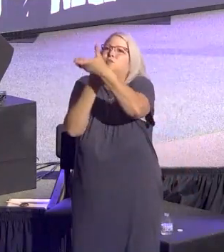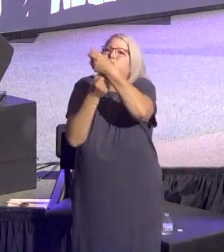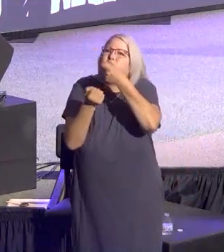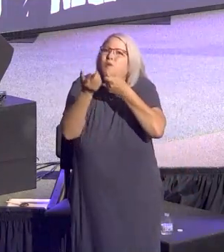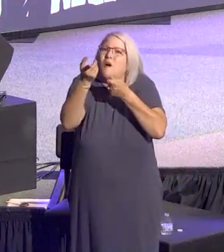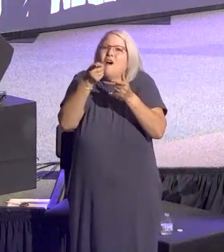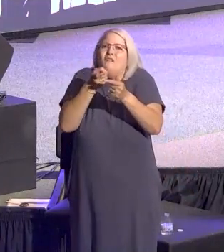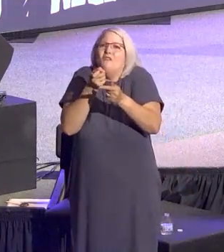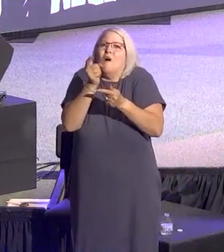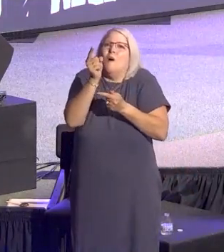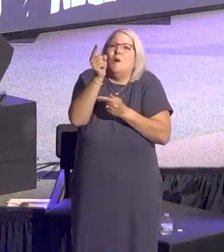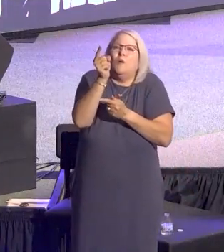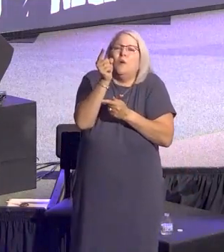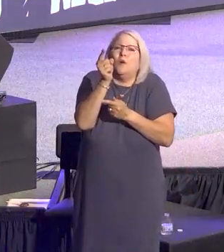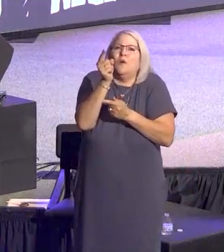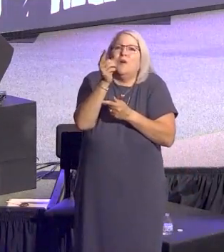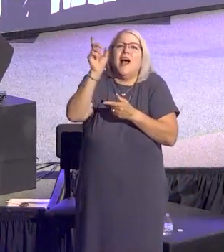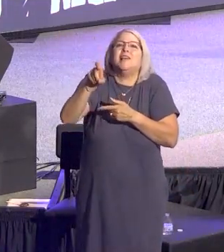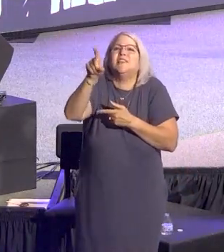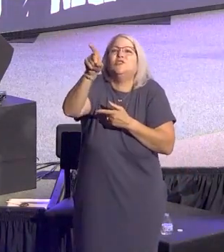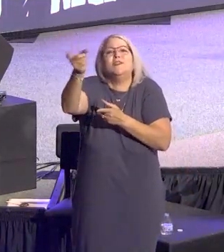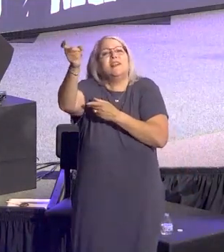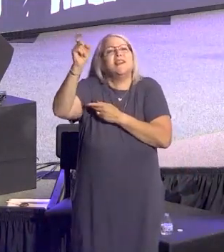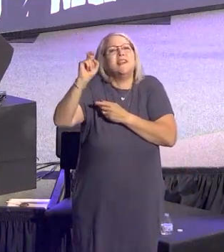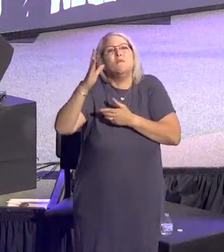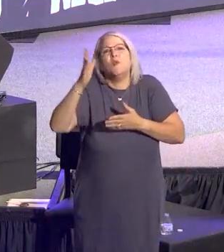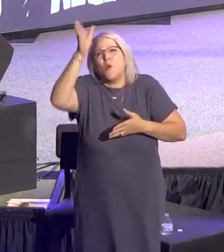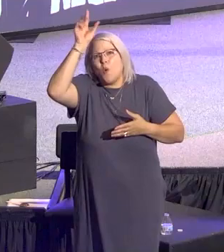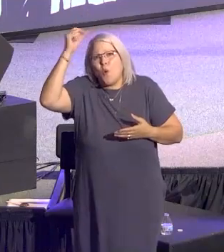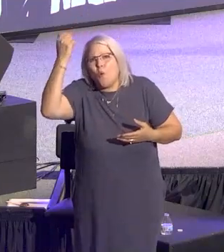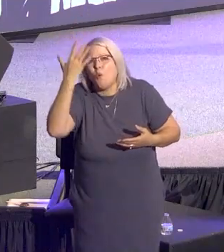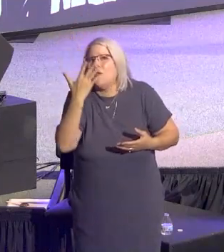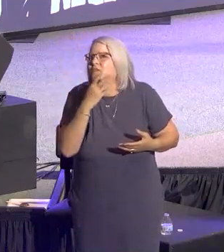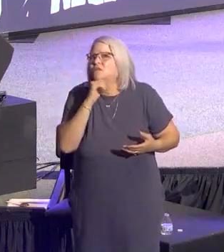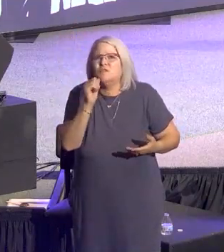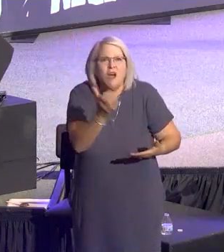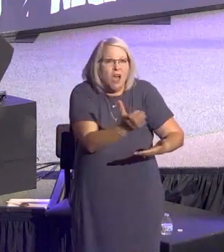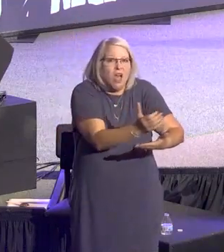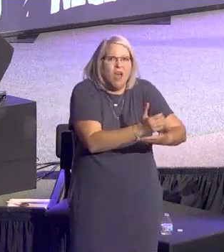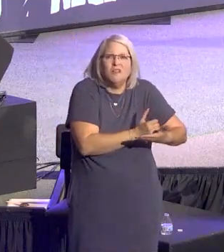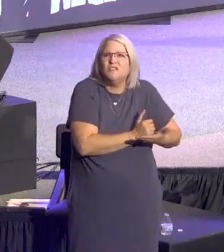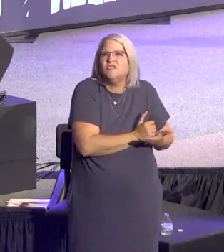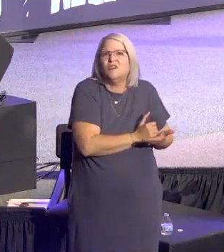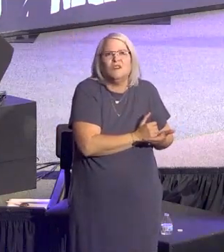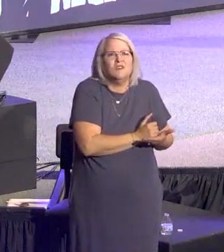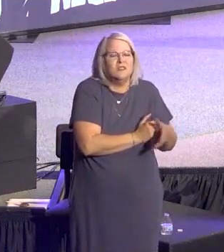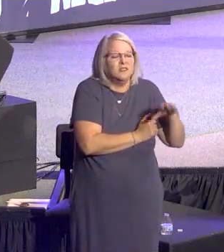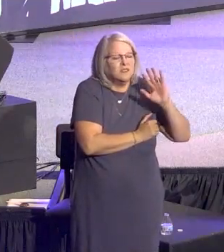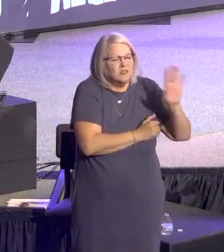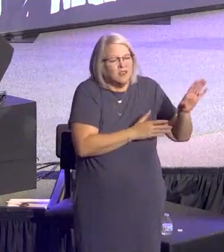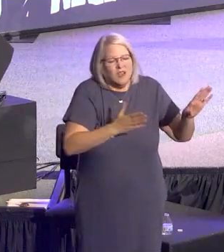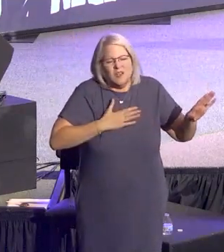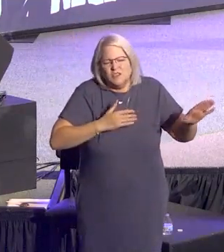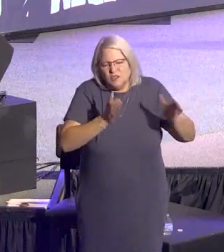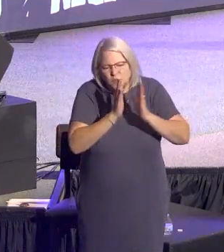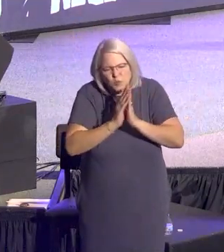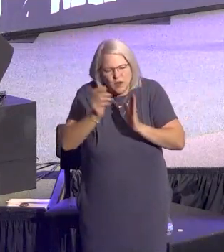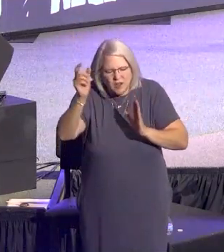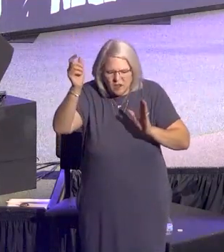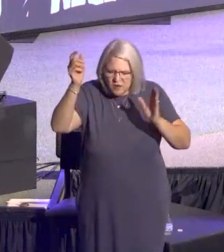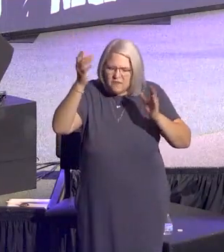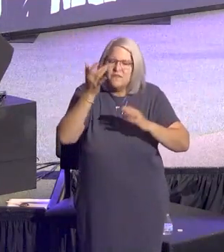you. And I need you to give me your grace, even though I don't deserve it, God. I just pray your favor and blessing upon